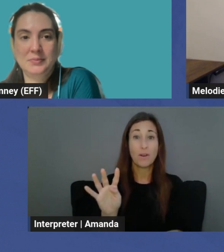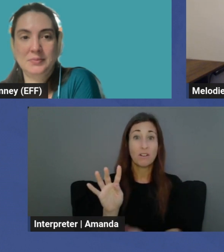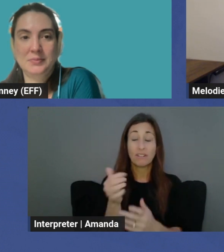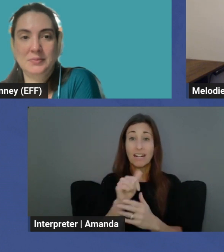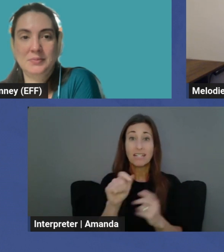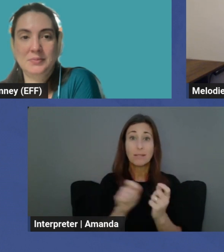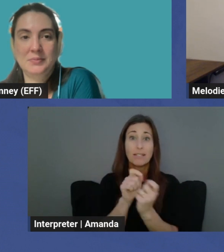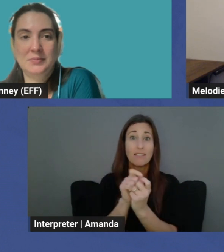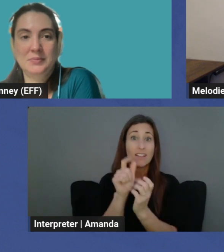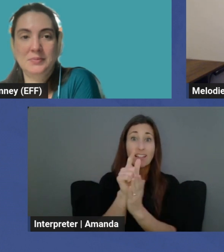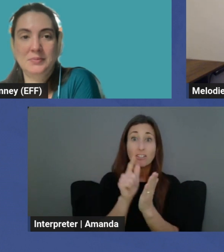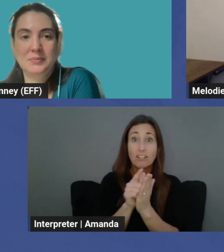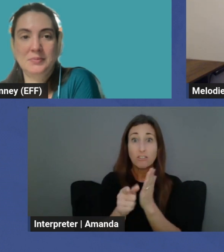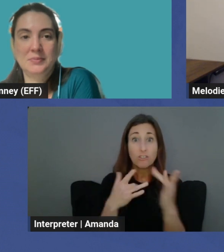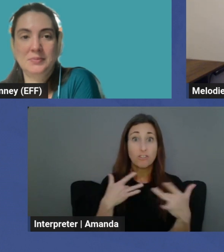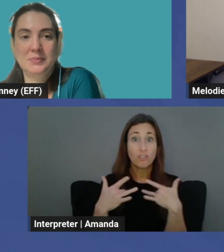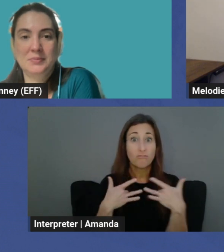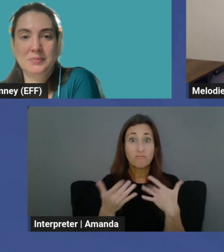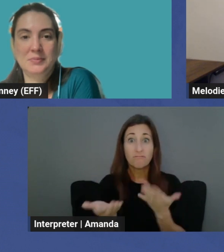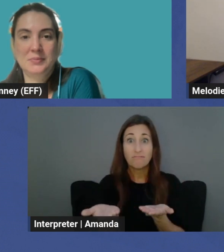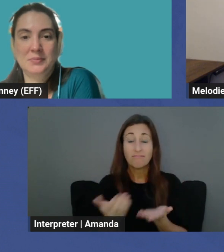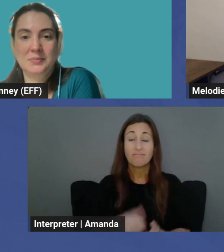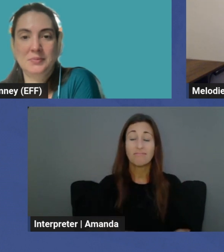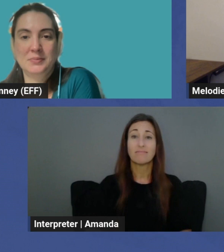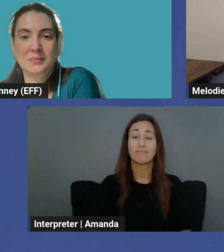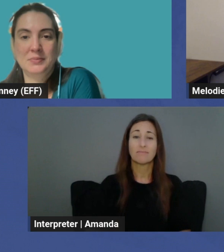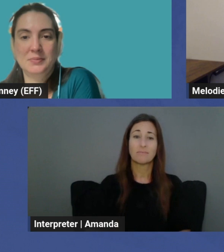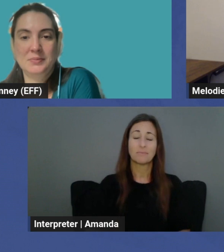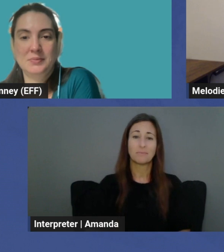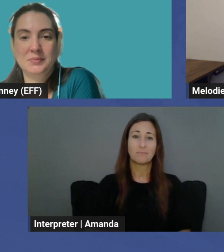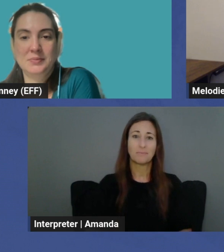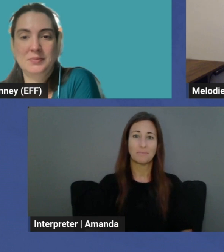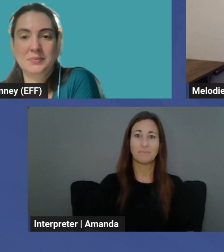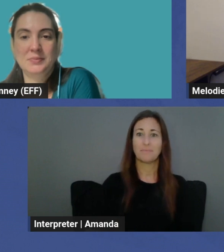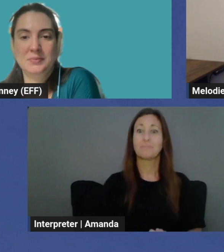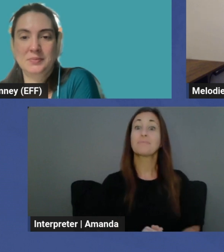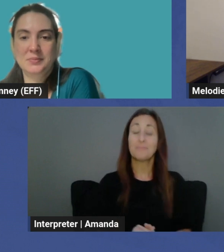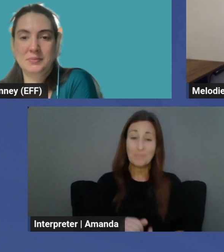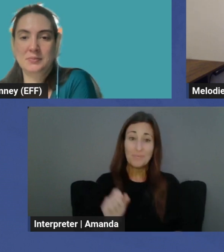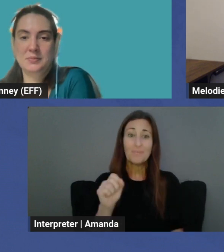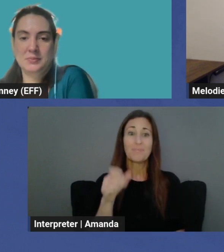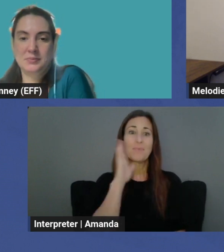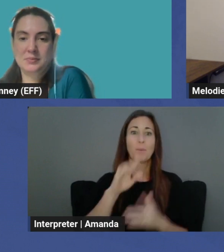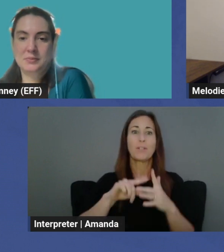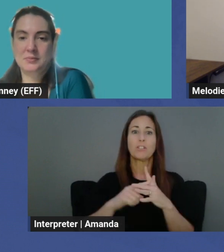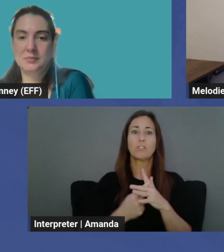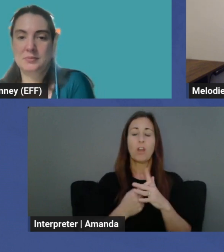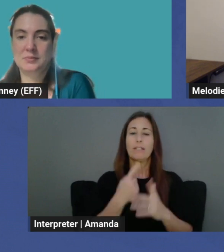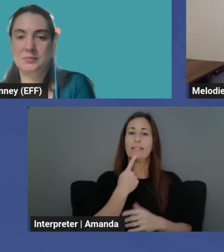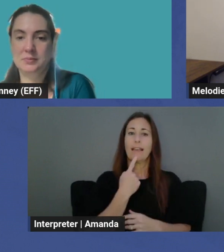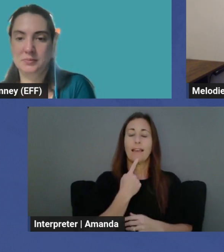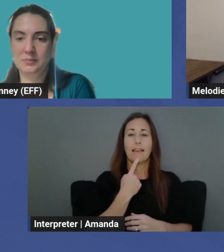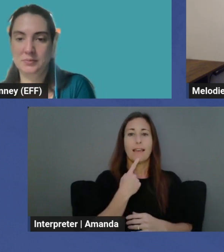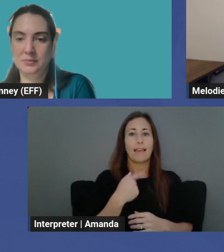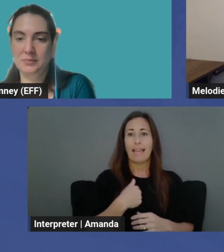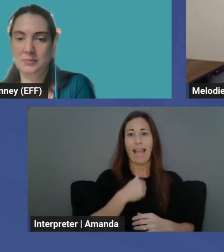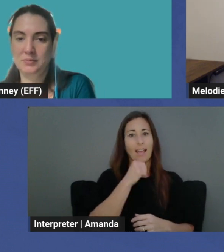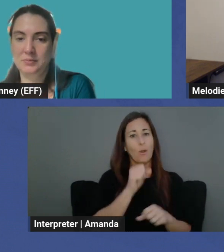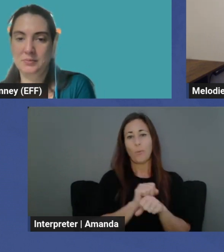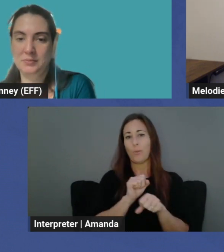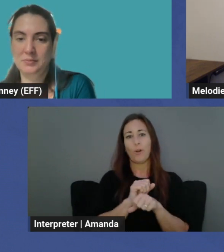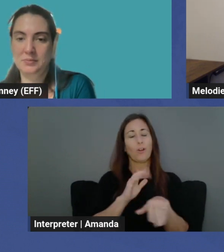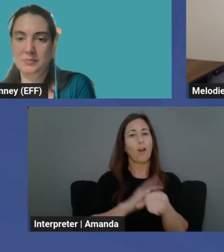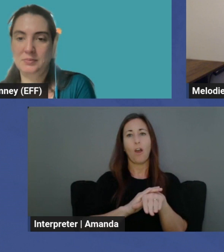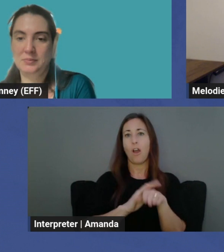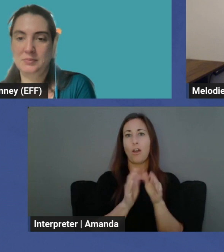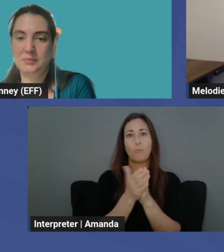legislation you're concerned about? Okay, I'll start off by saying I don't work on book bans